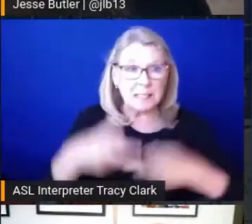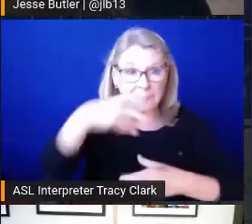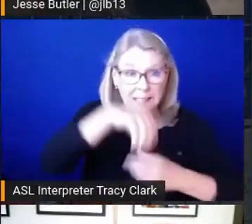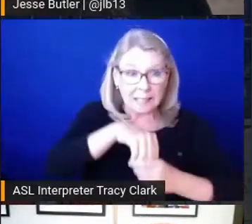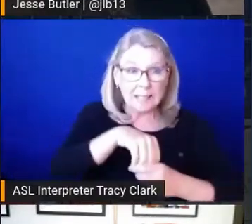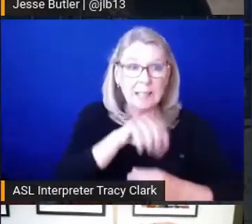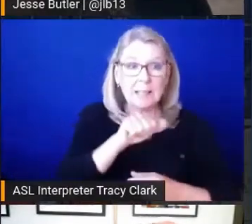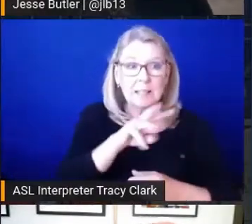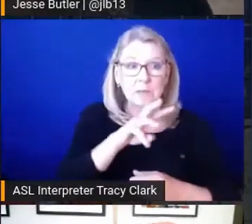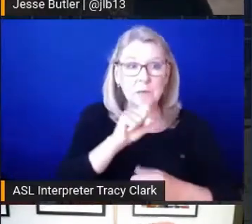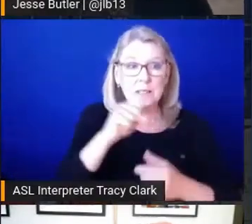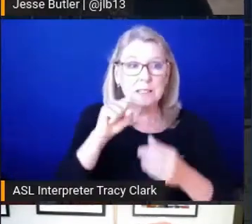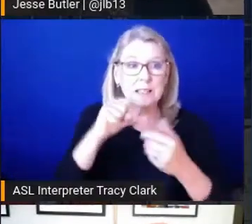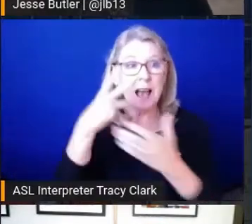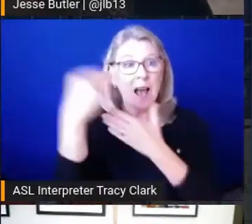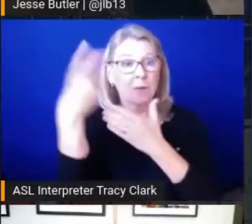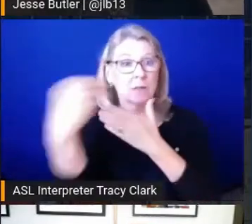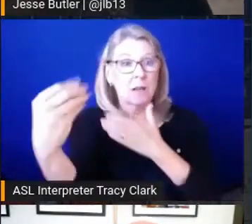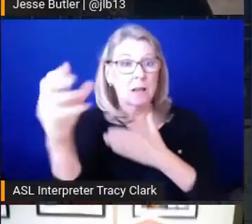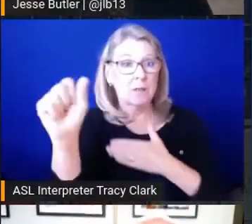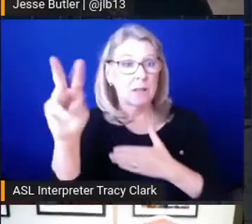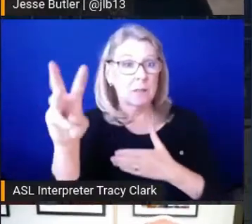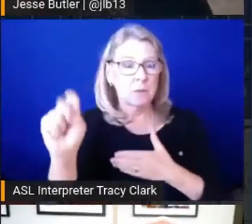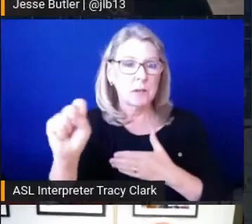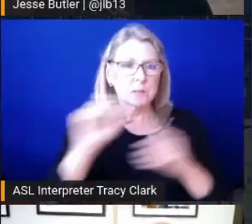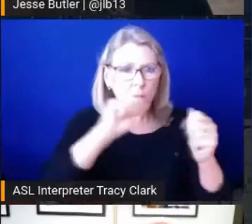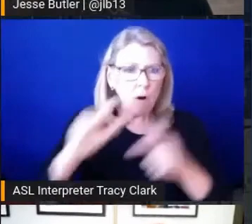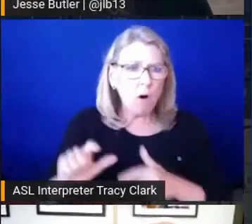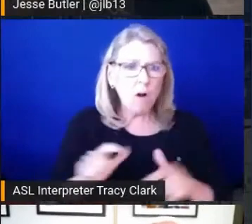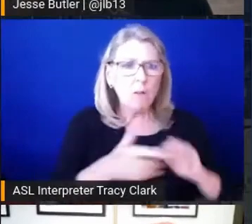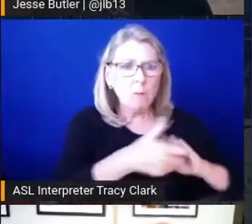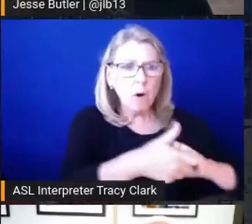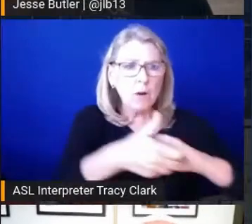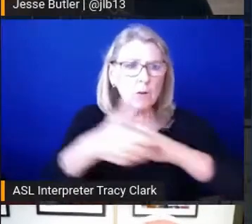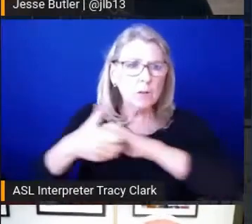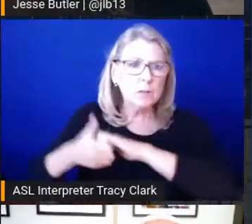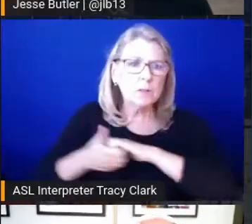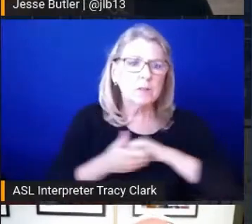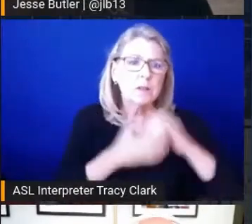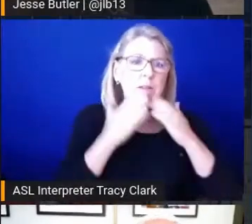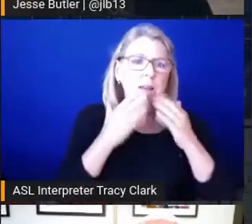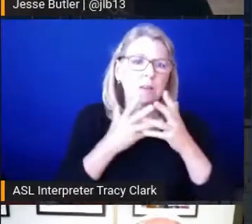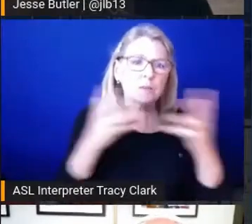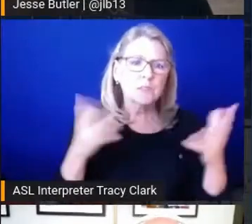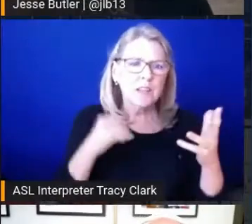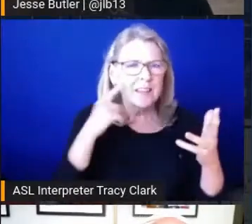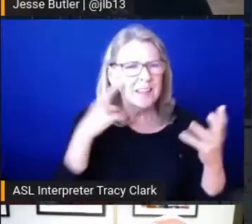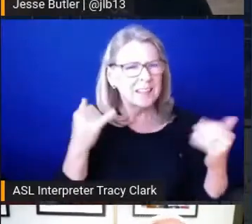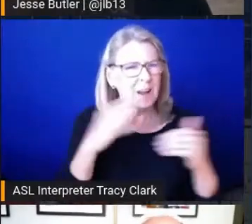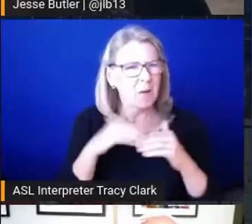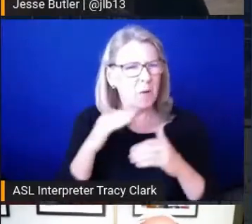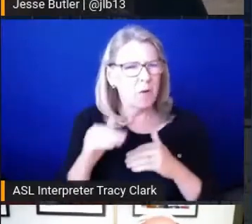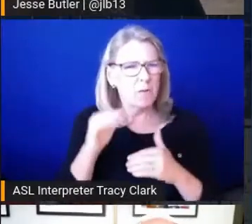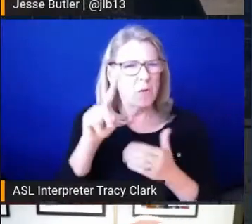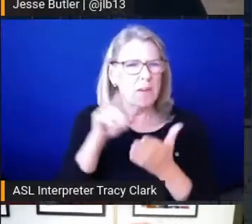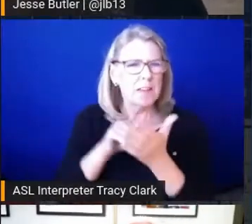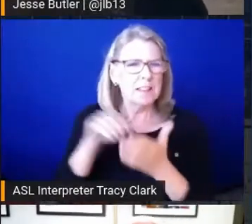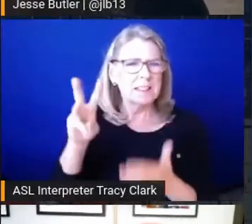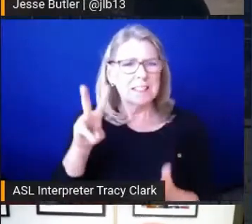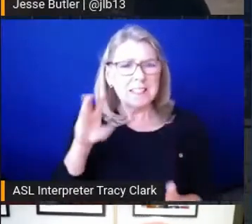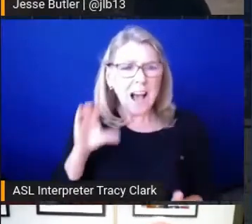and all our partners. Thank you so much. I think we're like past 1,600 stars or something on GitHub, which is